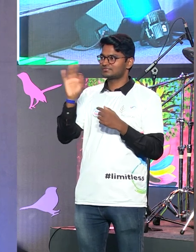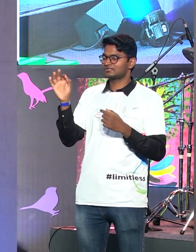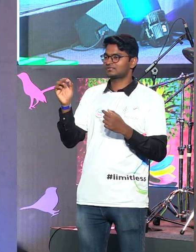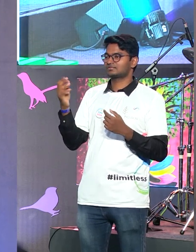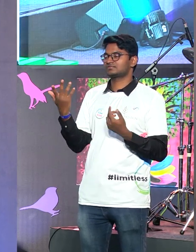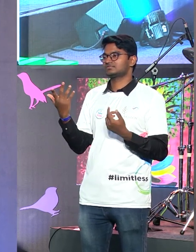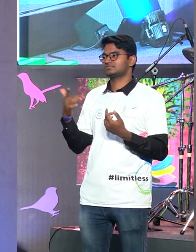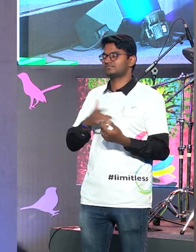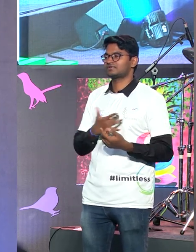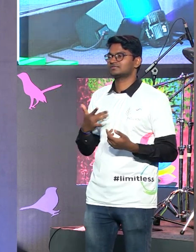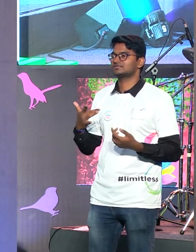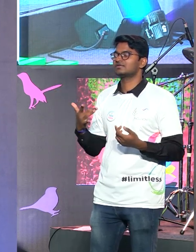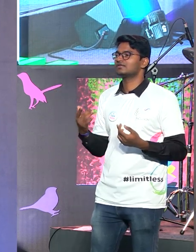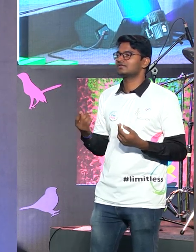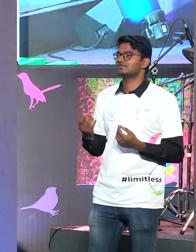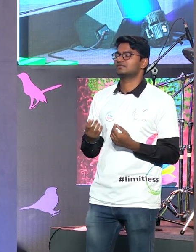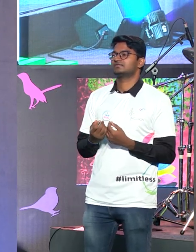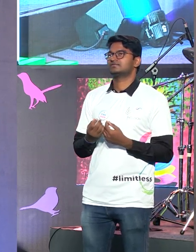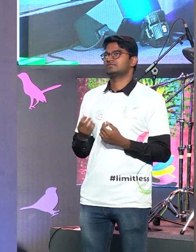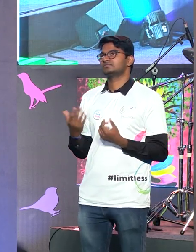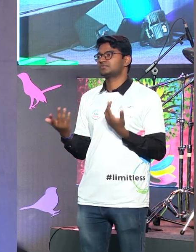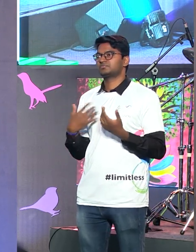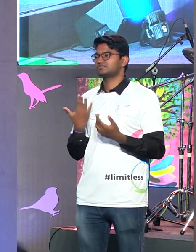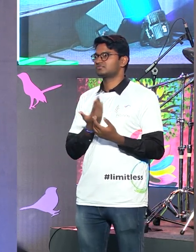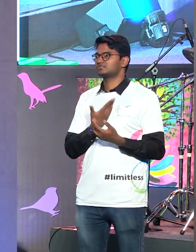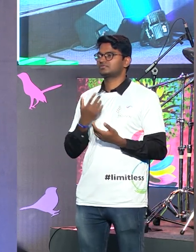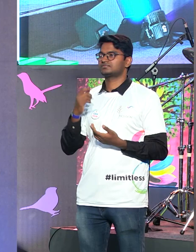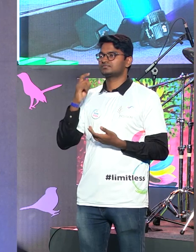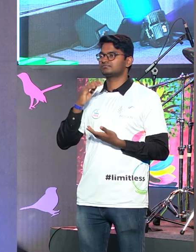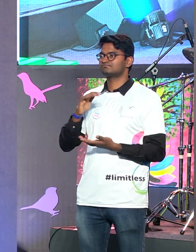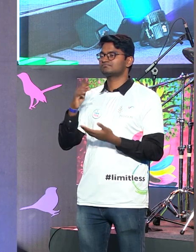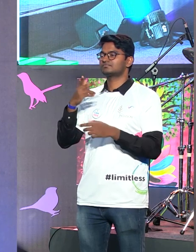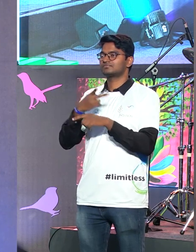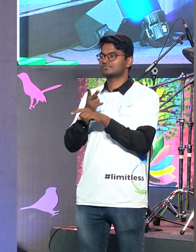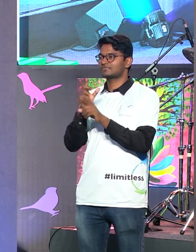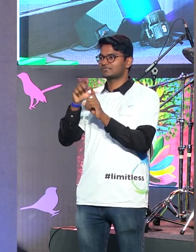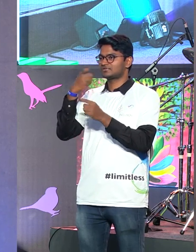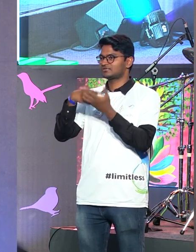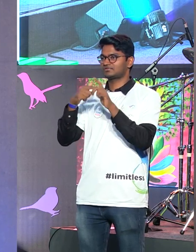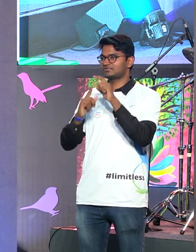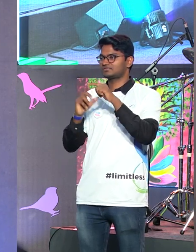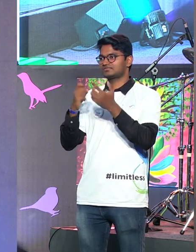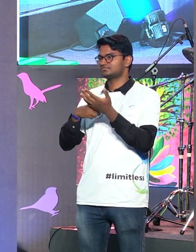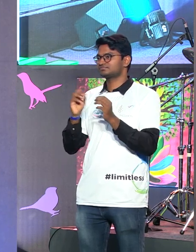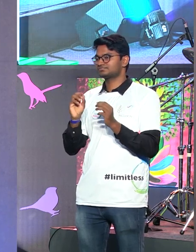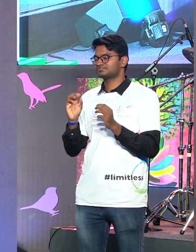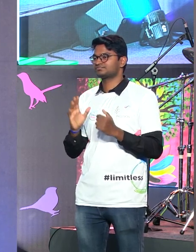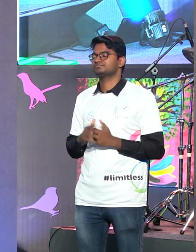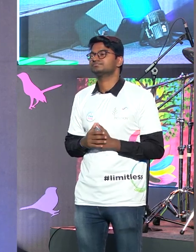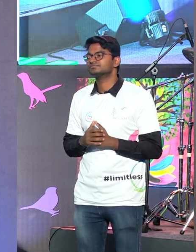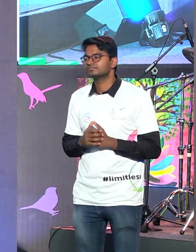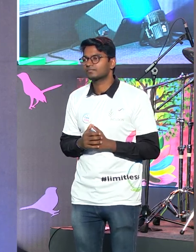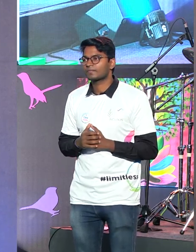come out. Both Firak and Manto were not born because I wanted to be a director, but because I wanted to tell these stories.